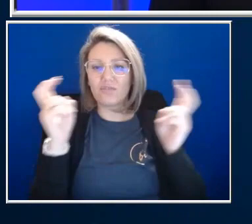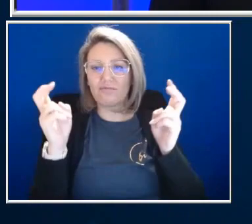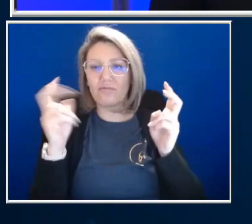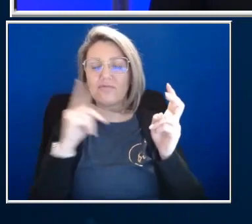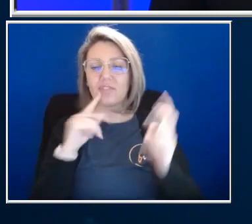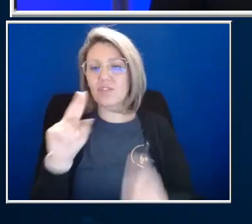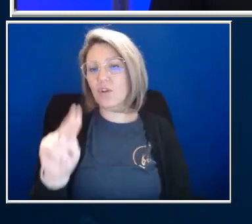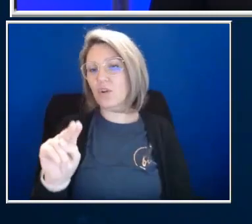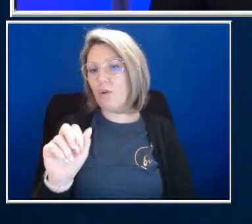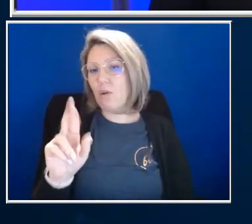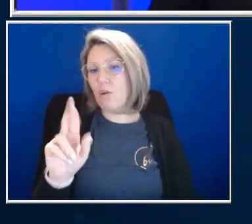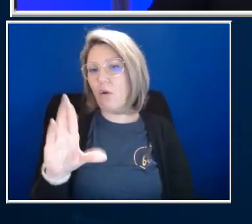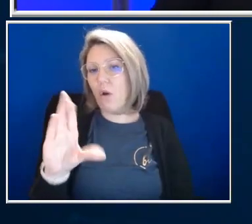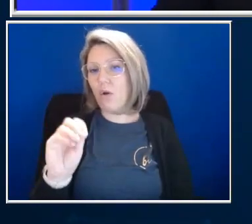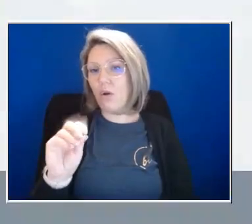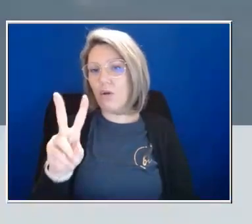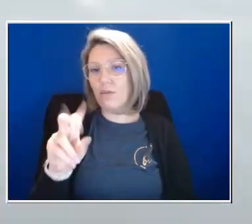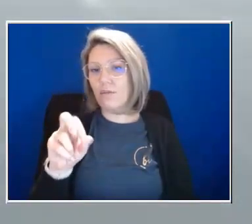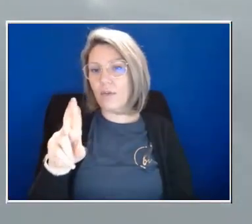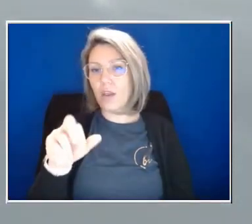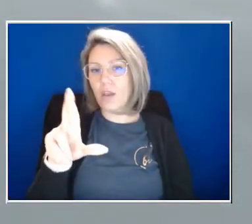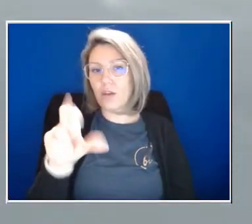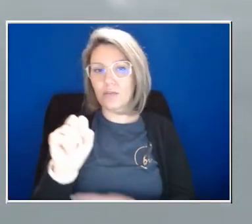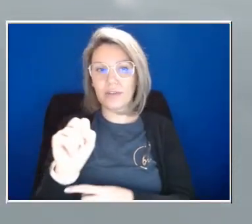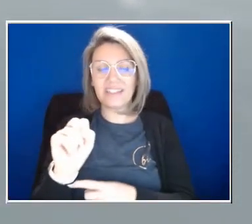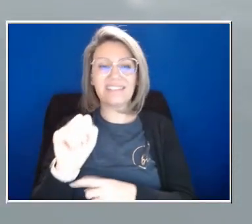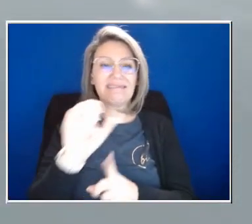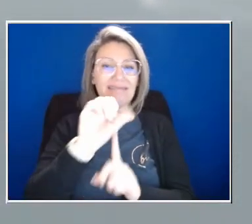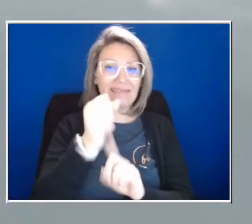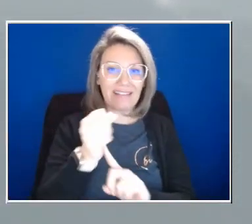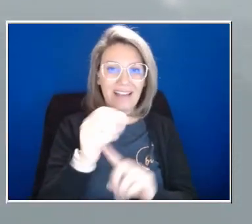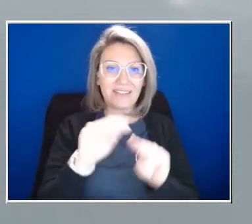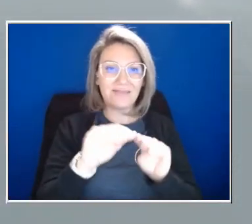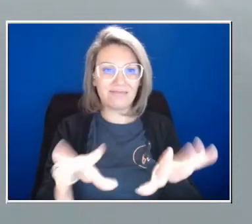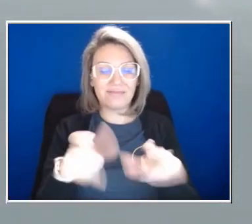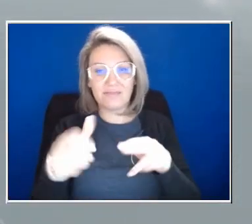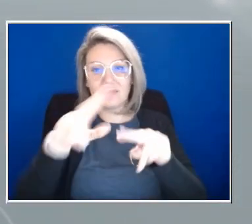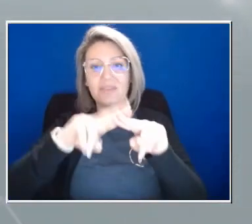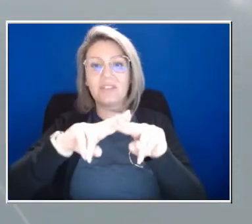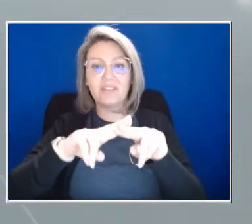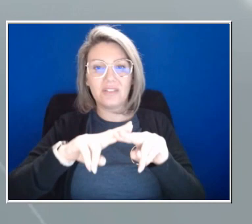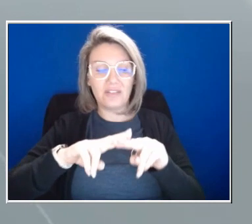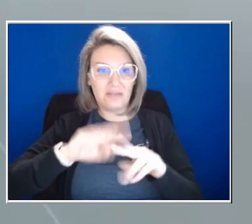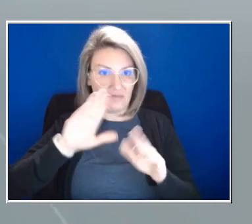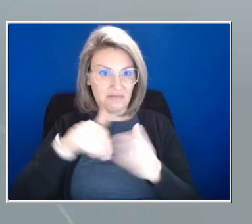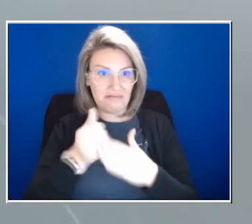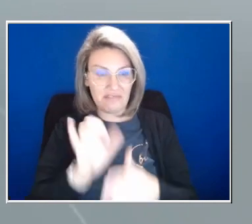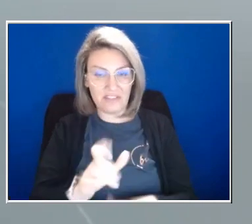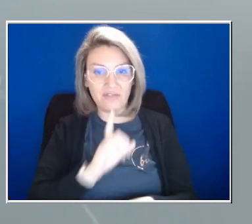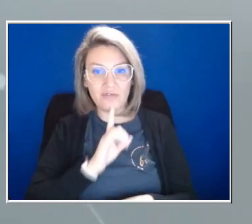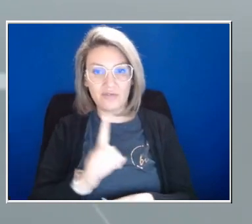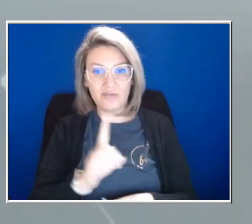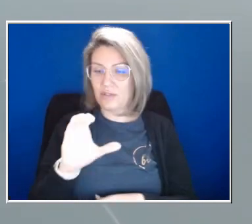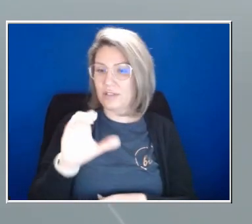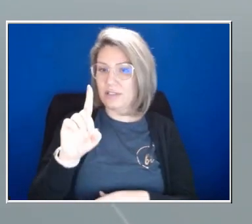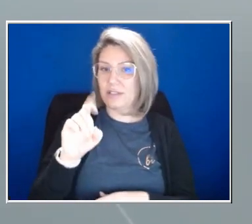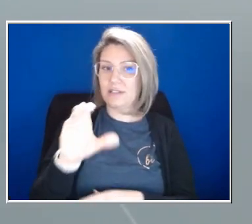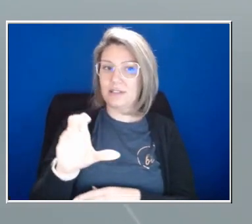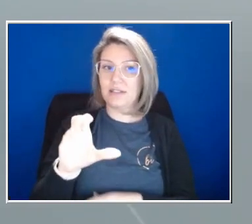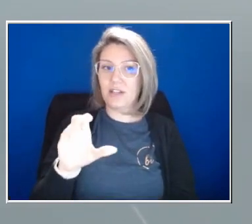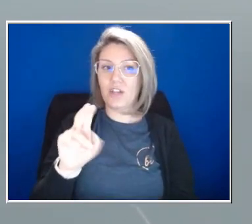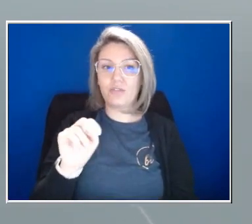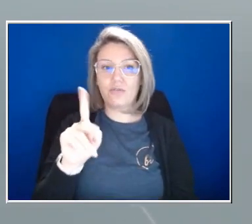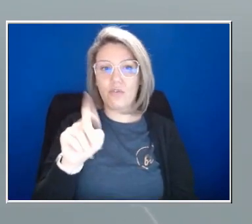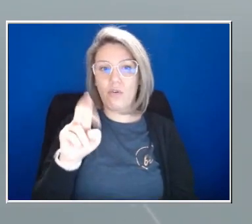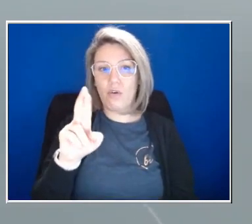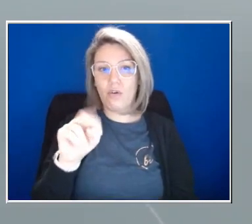about. Headlines are saying that cases and outbreaks are on the rise. And while that is true, the CDC points out that norovirus levels were lower